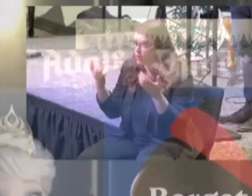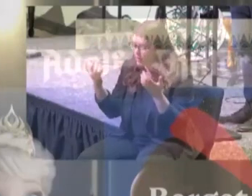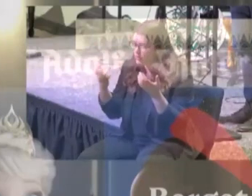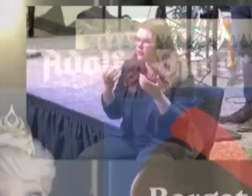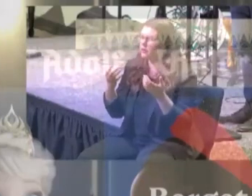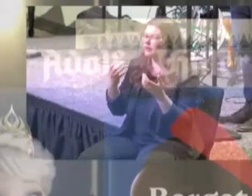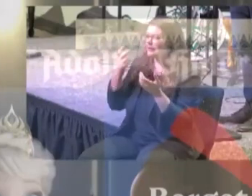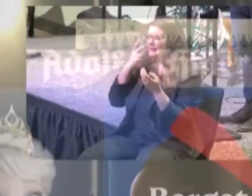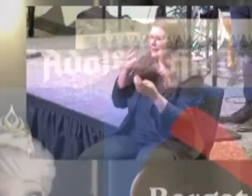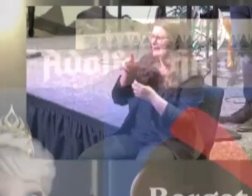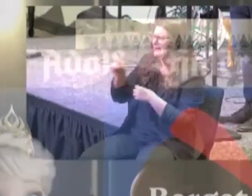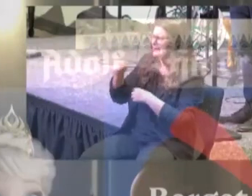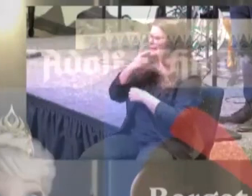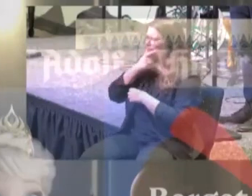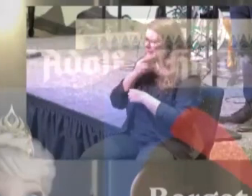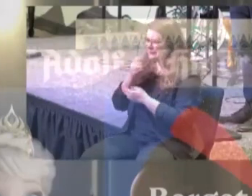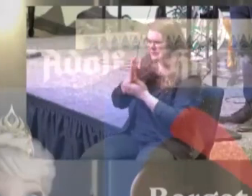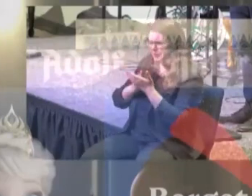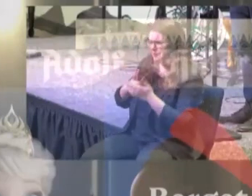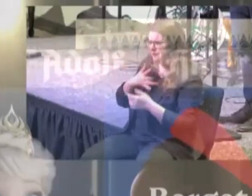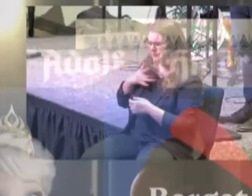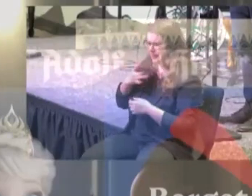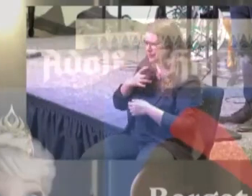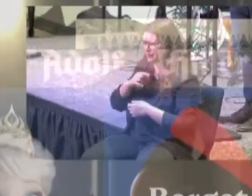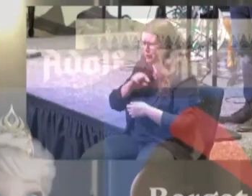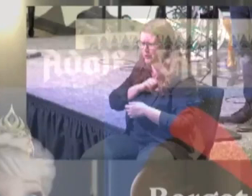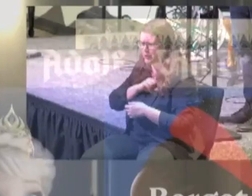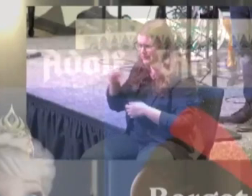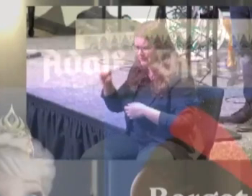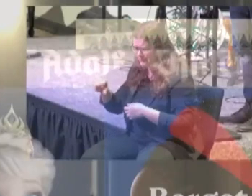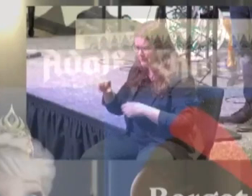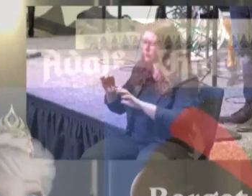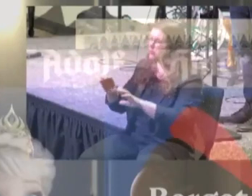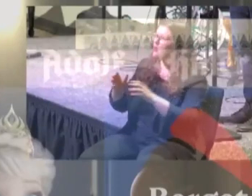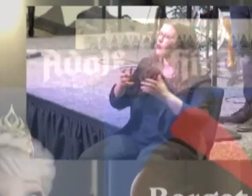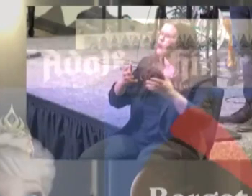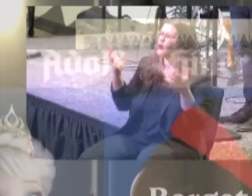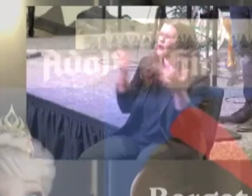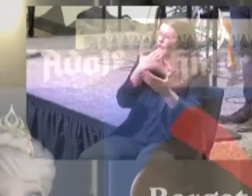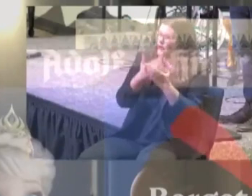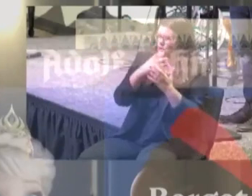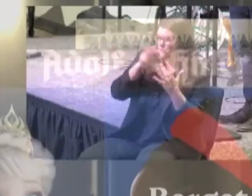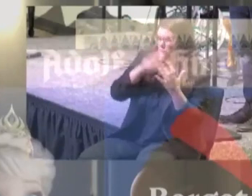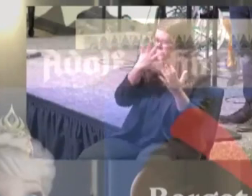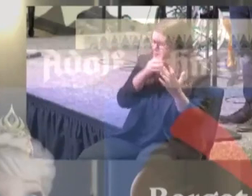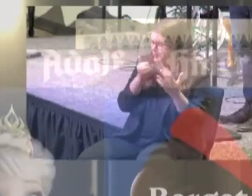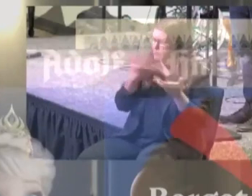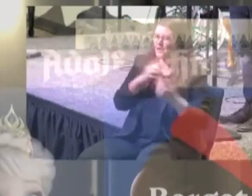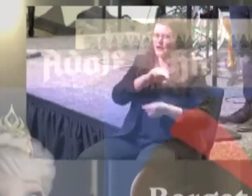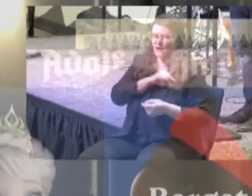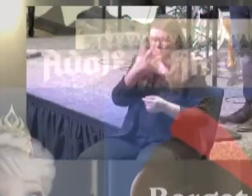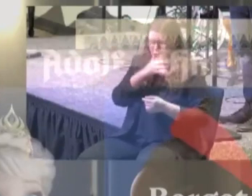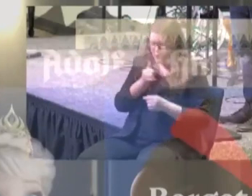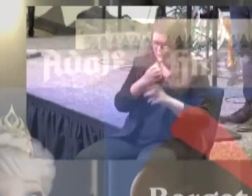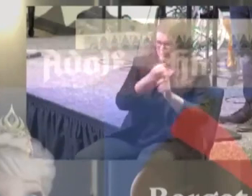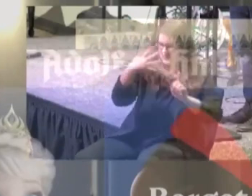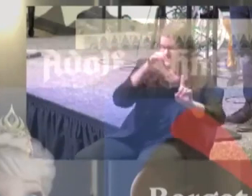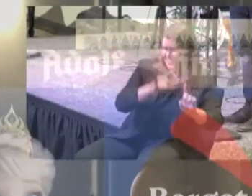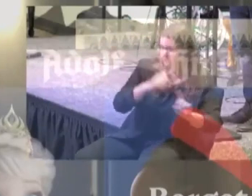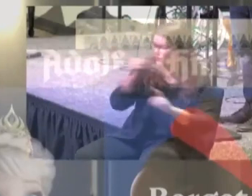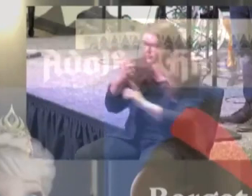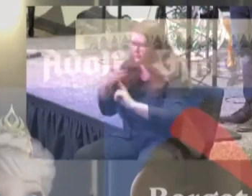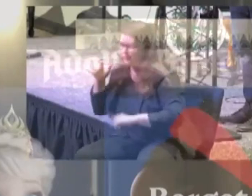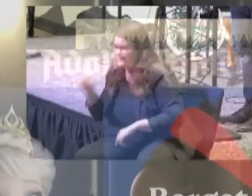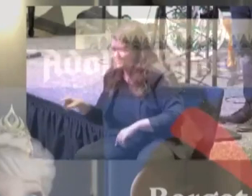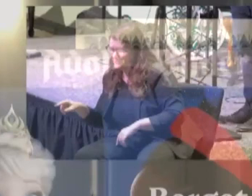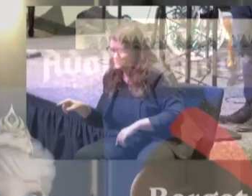are legitimate, transparent readings of the Bible as expressed in distinctive translation briefs. That is,